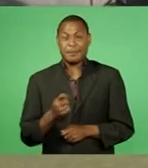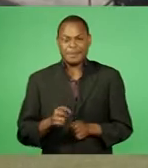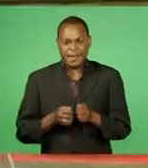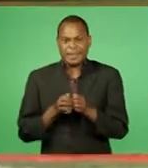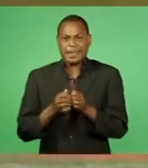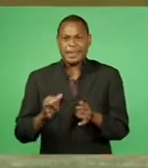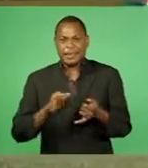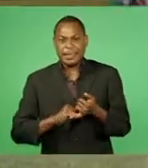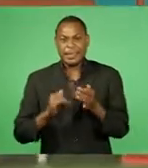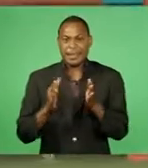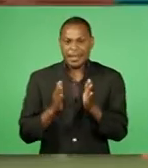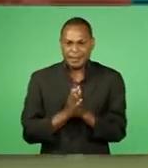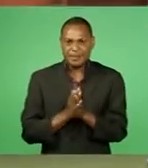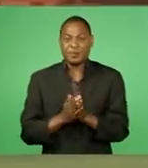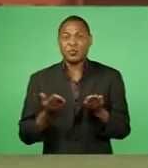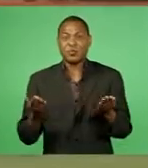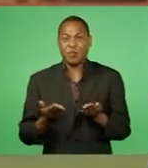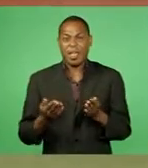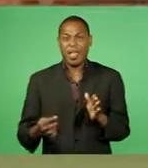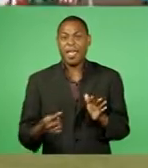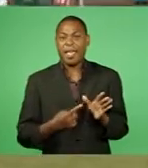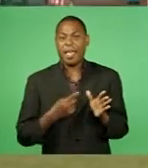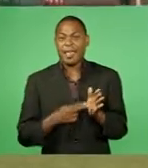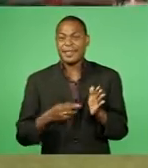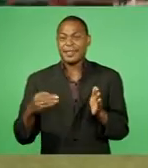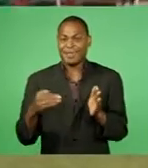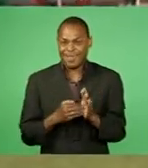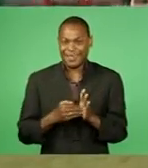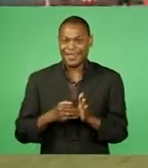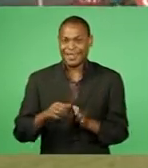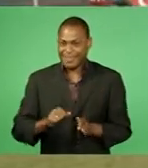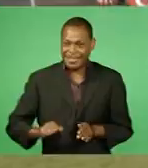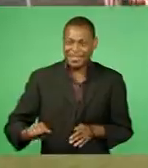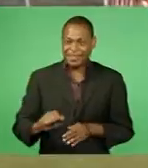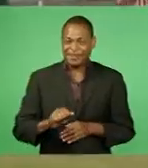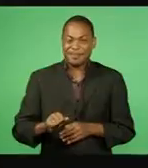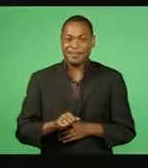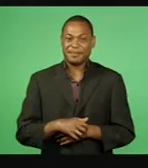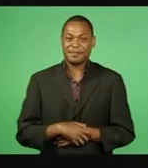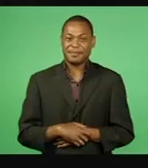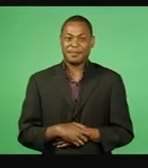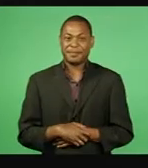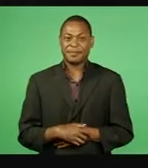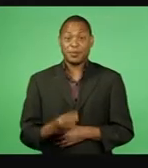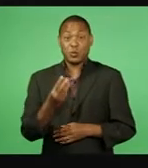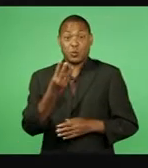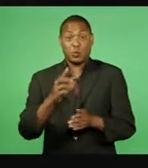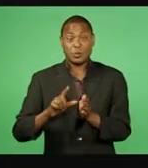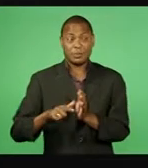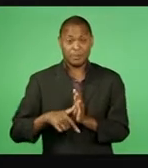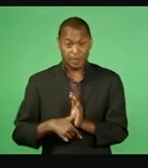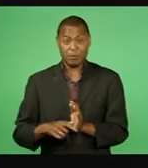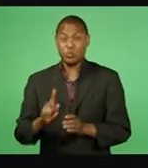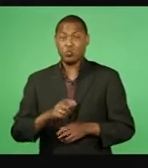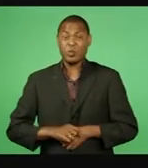at 3 p.m. at ANZ Stadium in Suva. Caroline Itavi, FBC Sports. Three-time Grand Slam